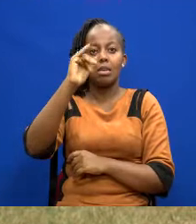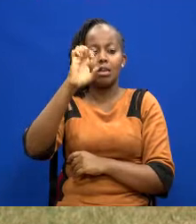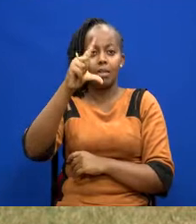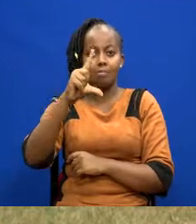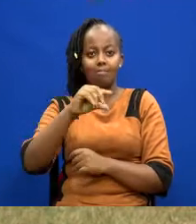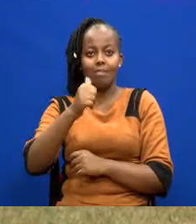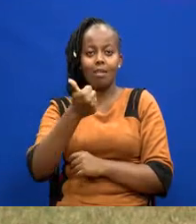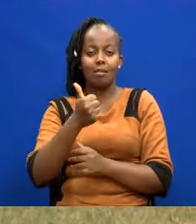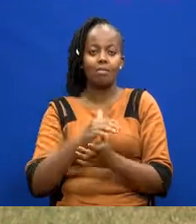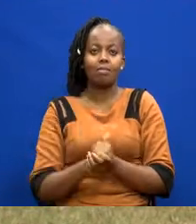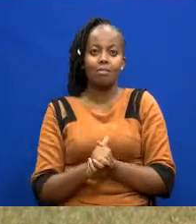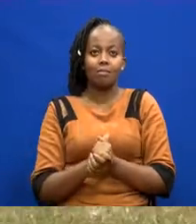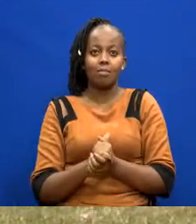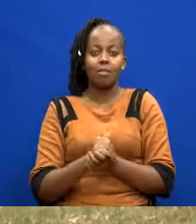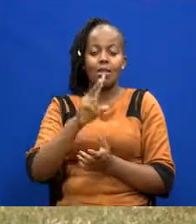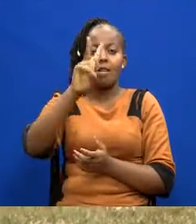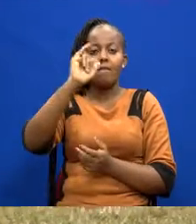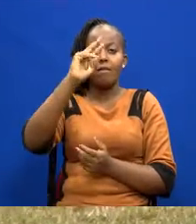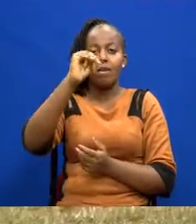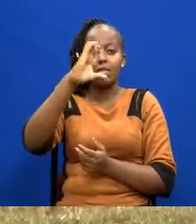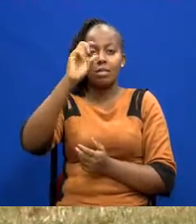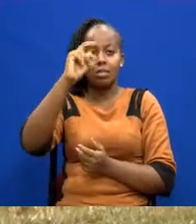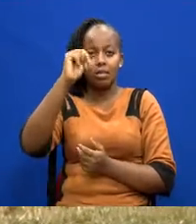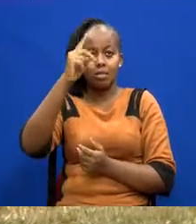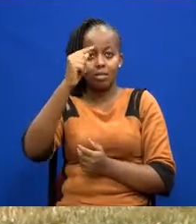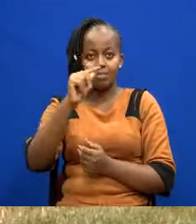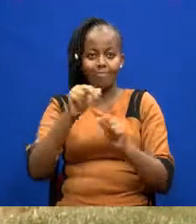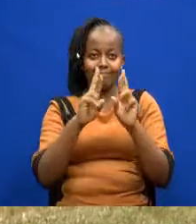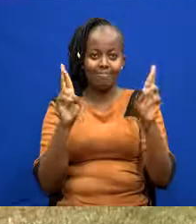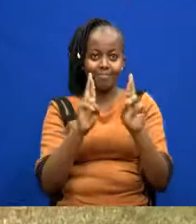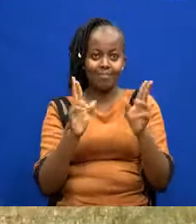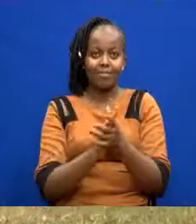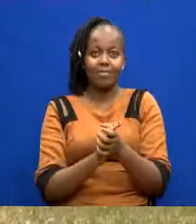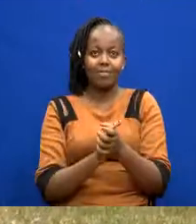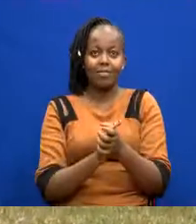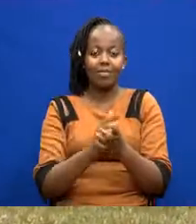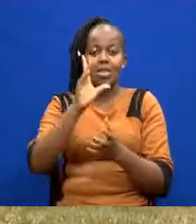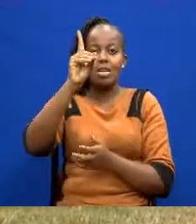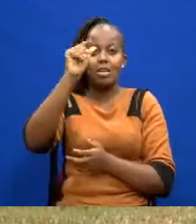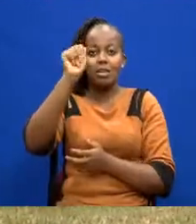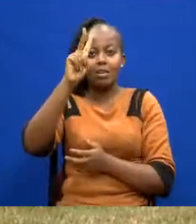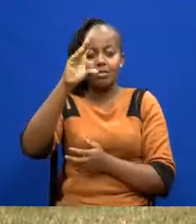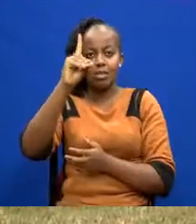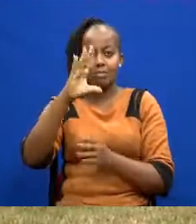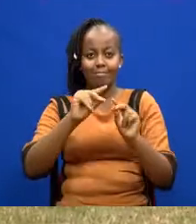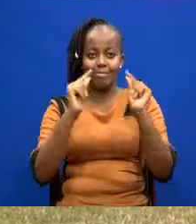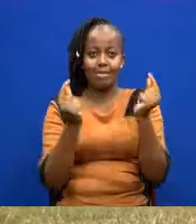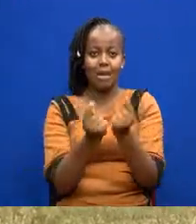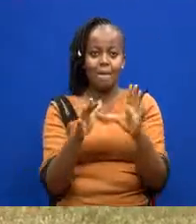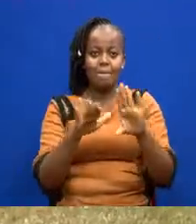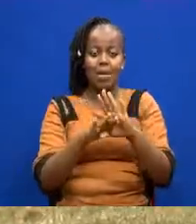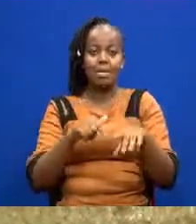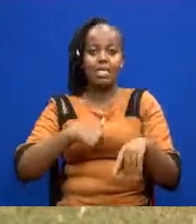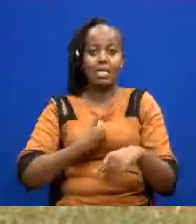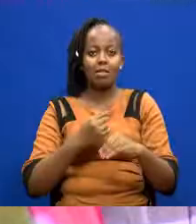for the game. My name is Vincent, ready for the game. My name is David, ready for the game.